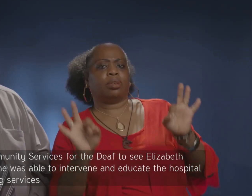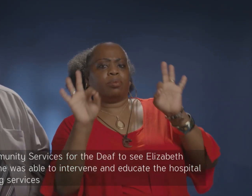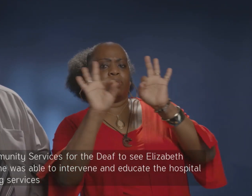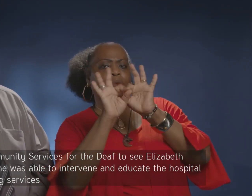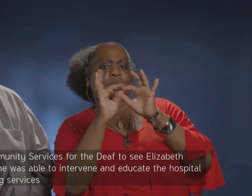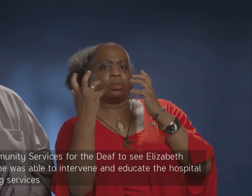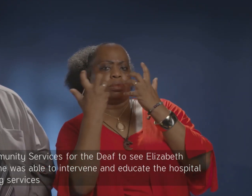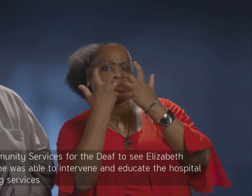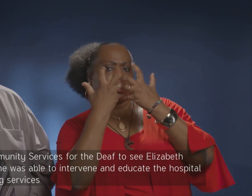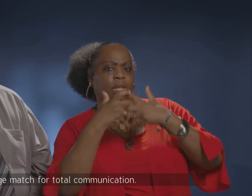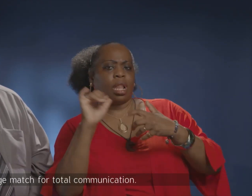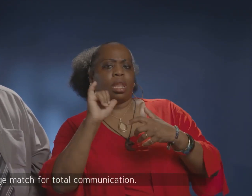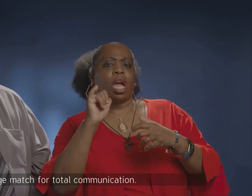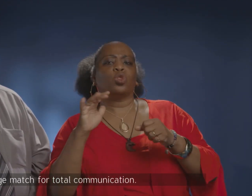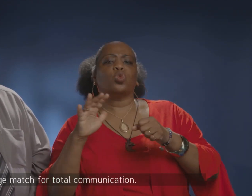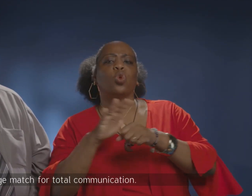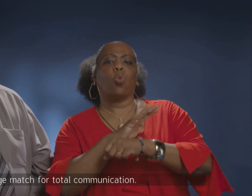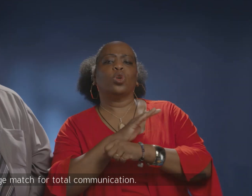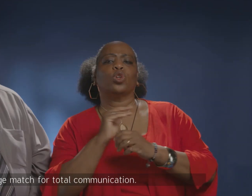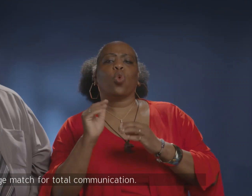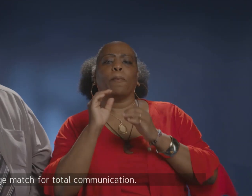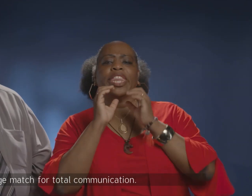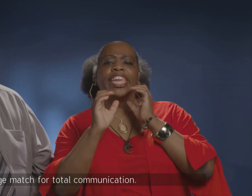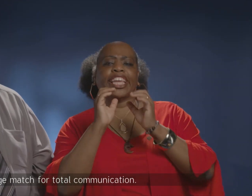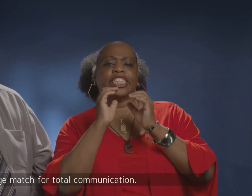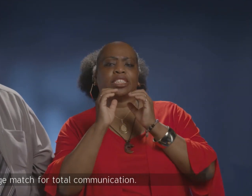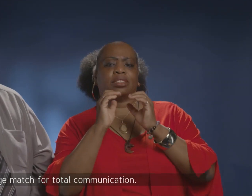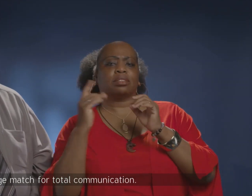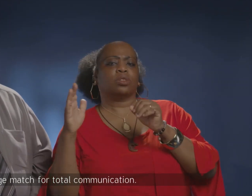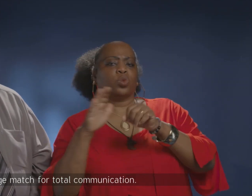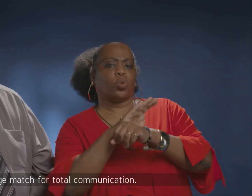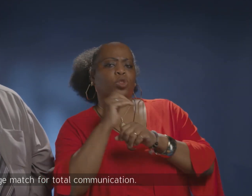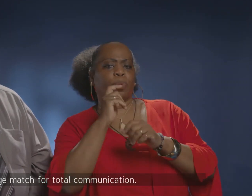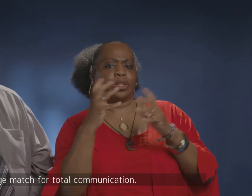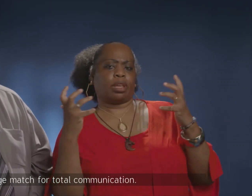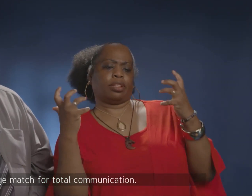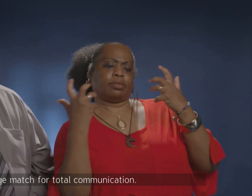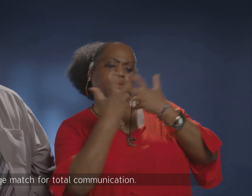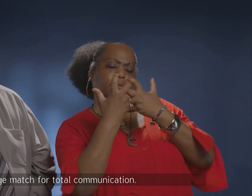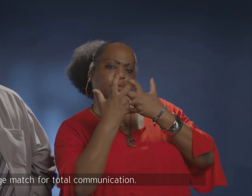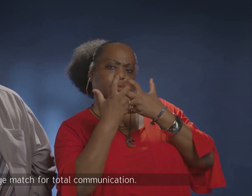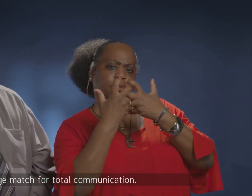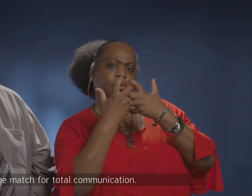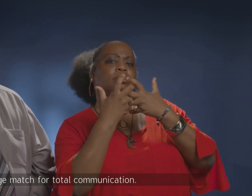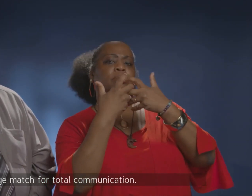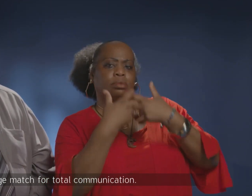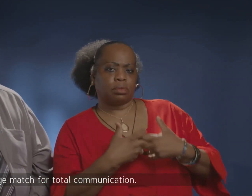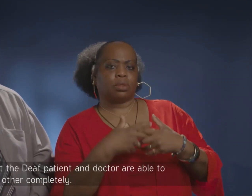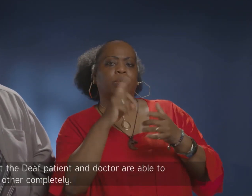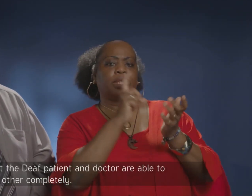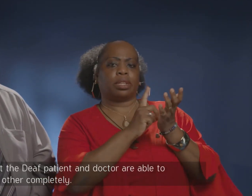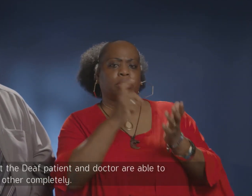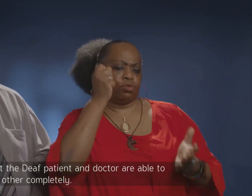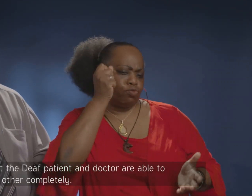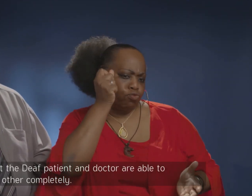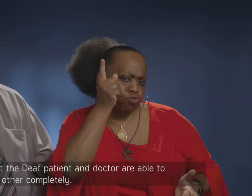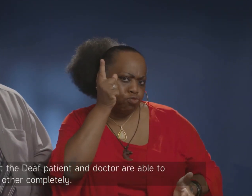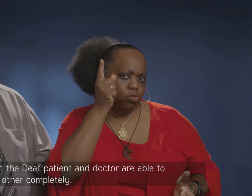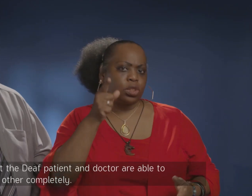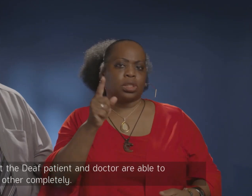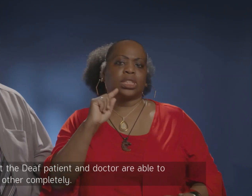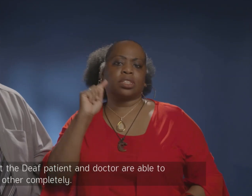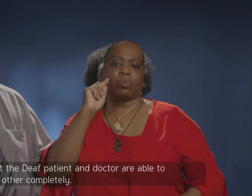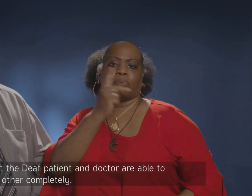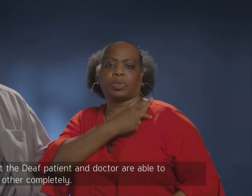about interpreting services for client language match for total communication. This ensures that the